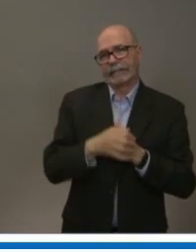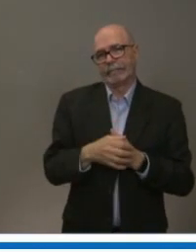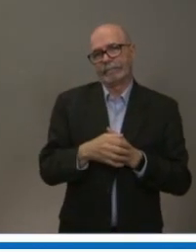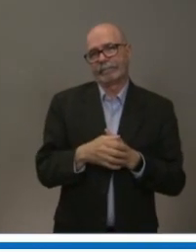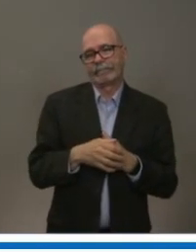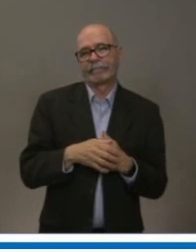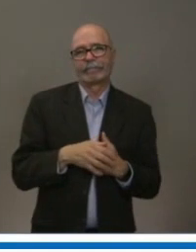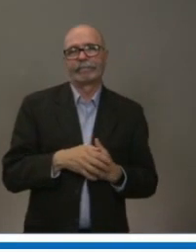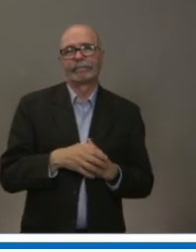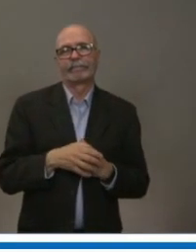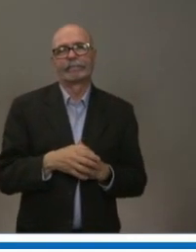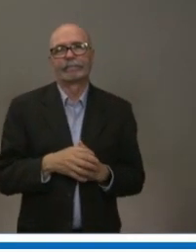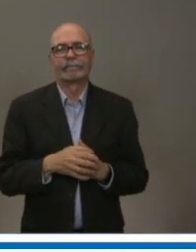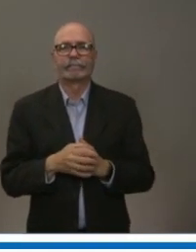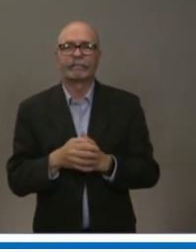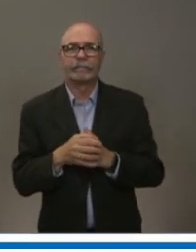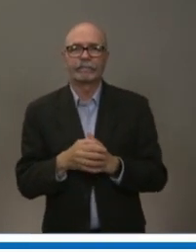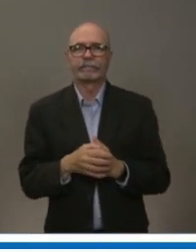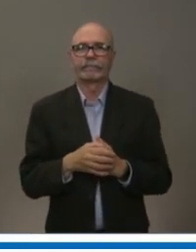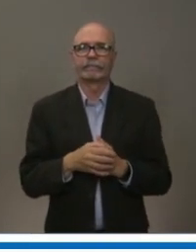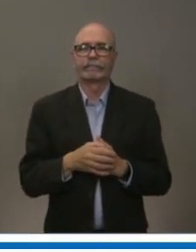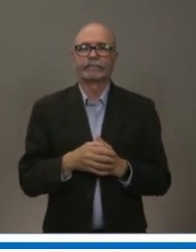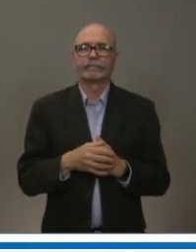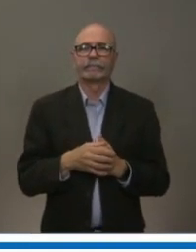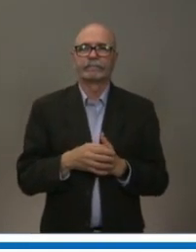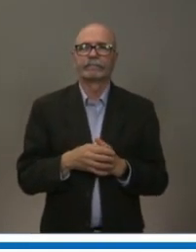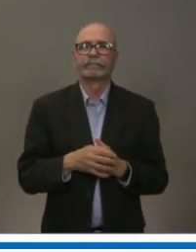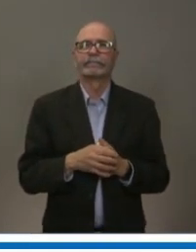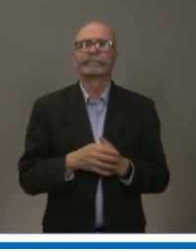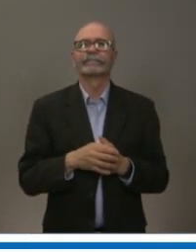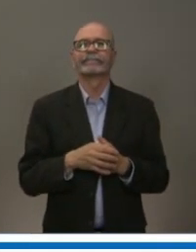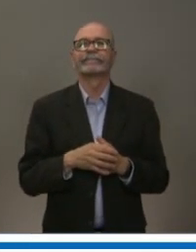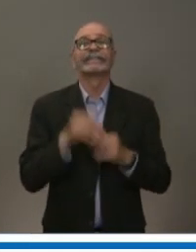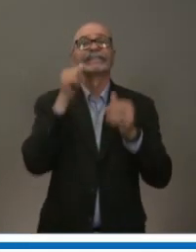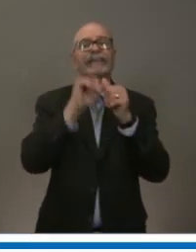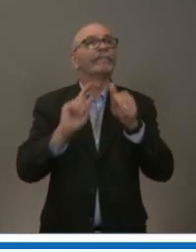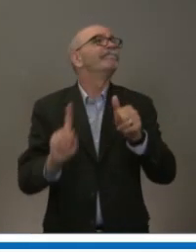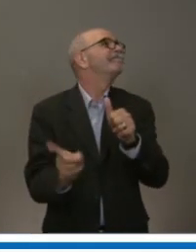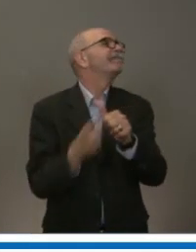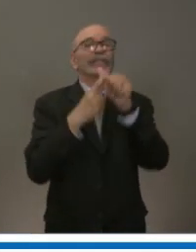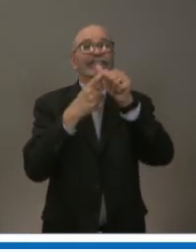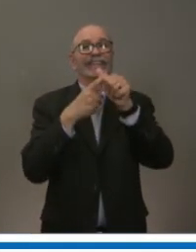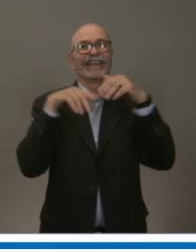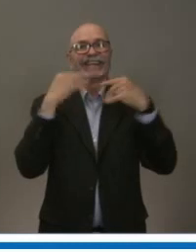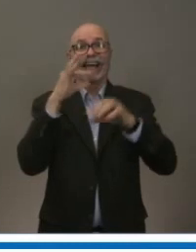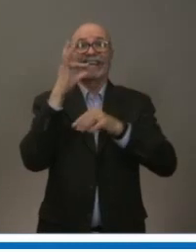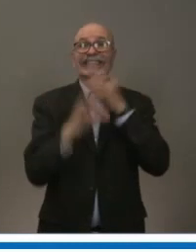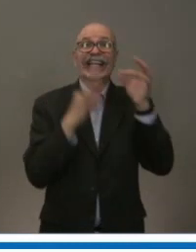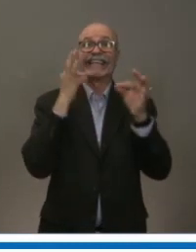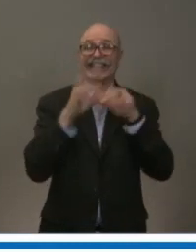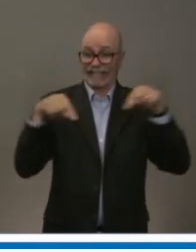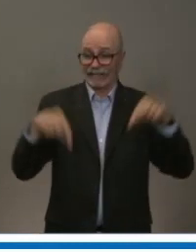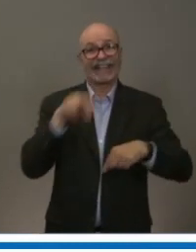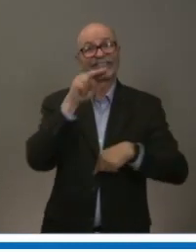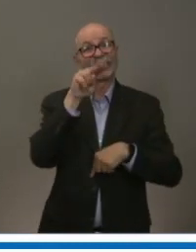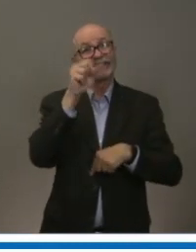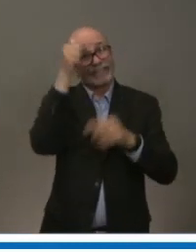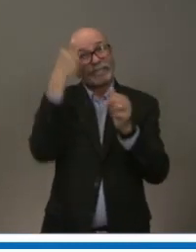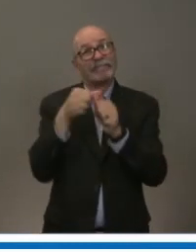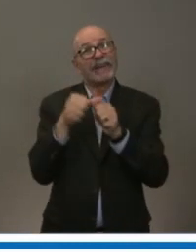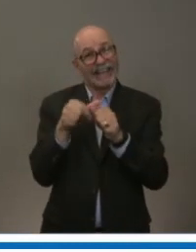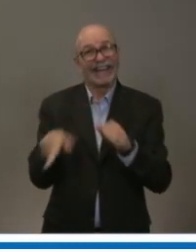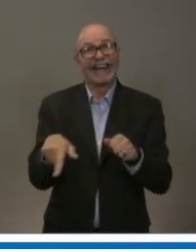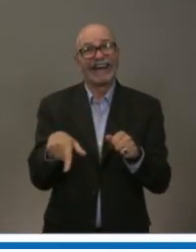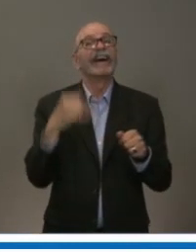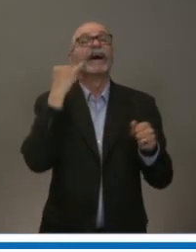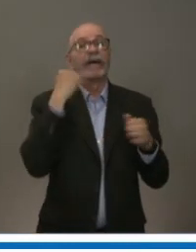I spoke initially when we first started testing for COVID-19 in Nova Scotia that when we have information to share with the public, you